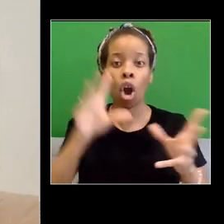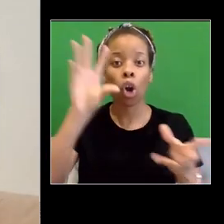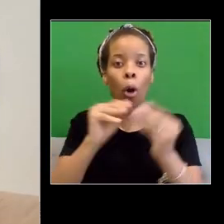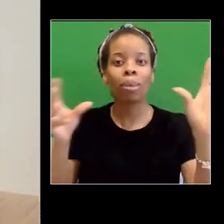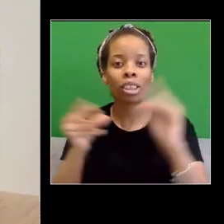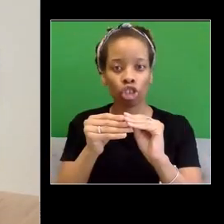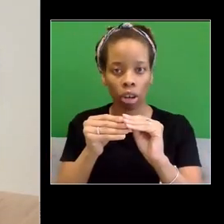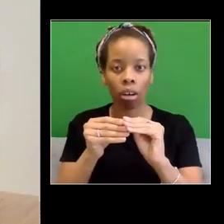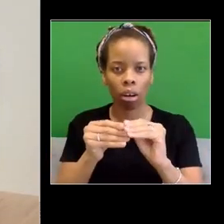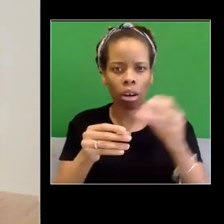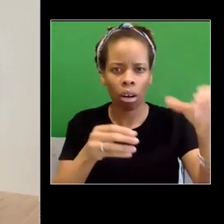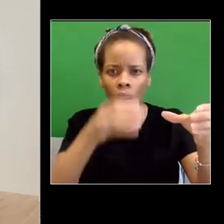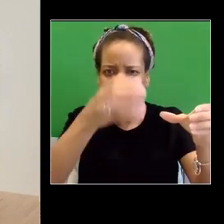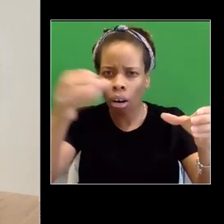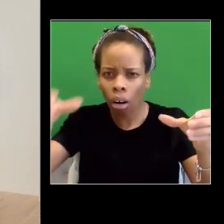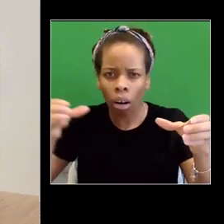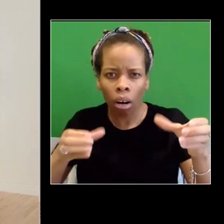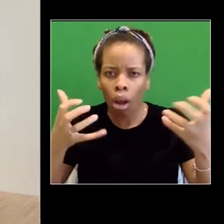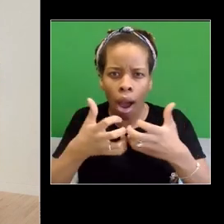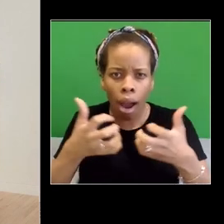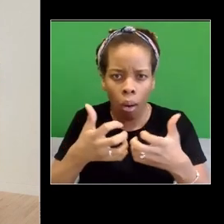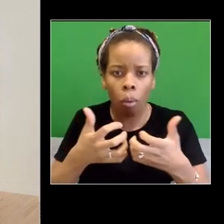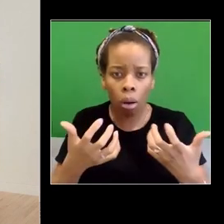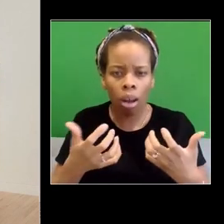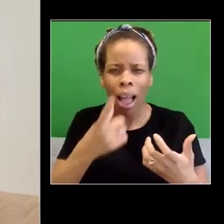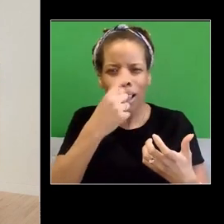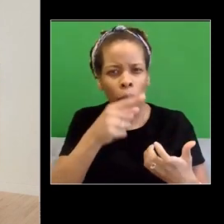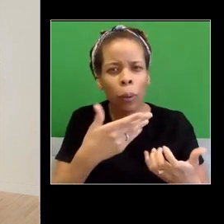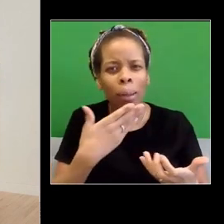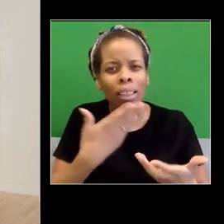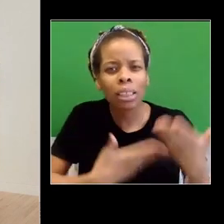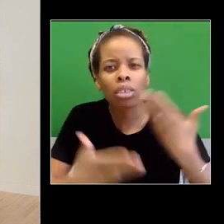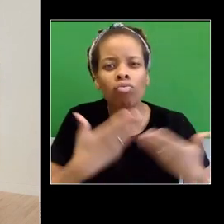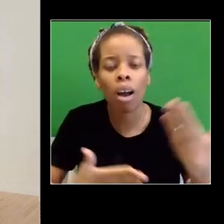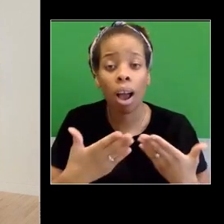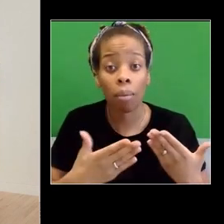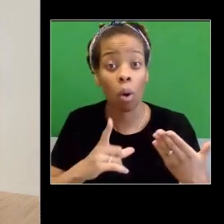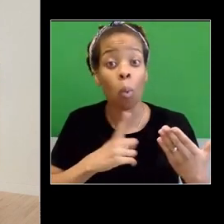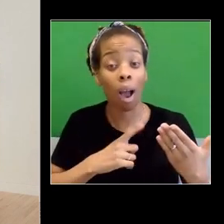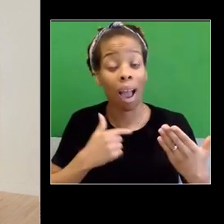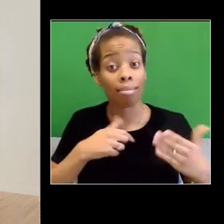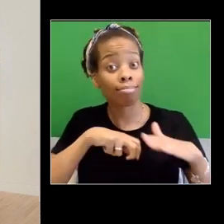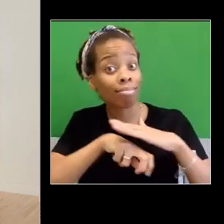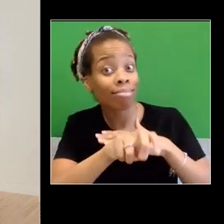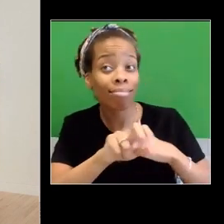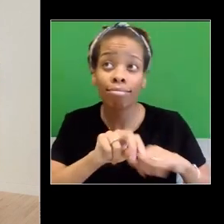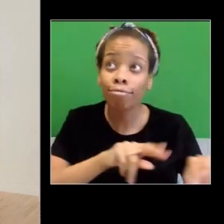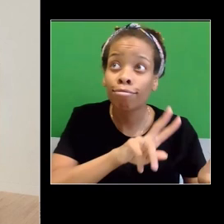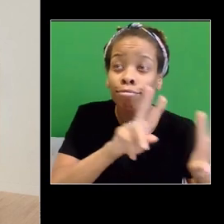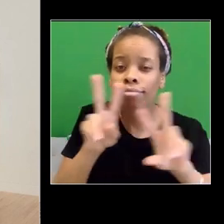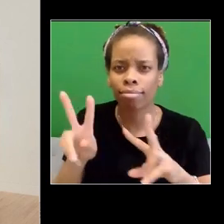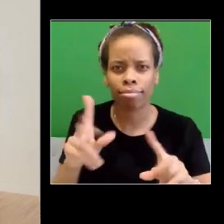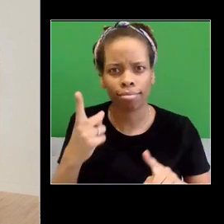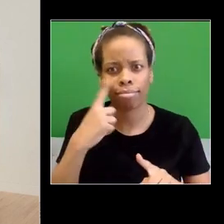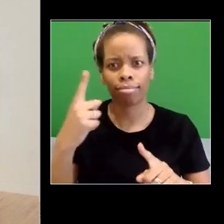then work from that. Can you describe, because again, the exhibition shows us how you've charted this incredible path